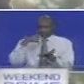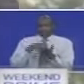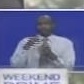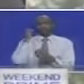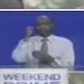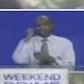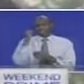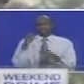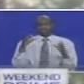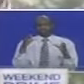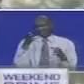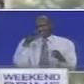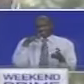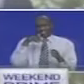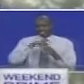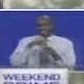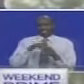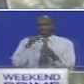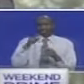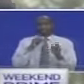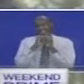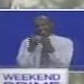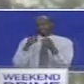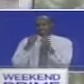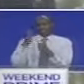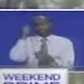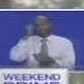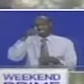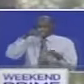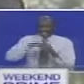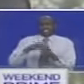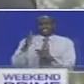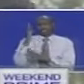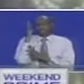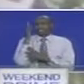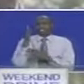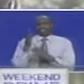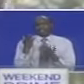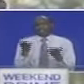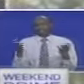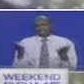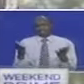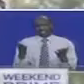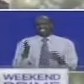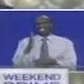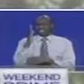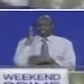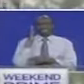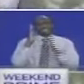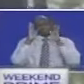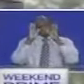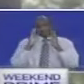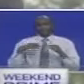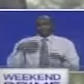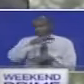vyama na siasa ndogo ya ukabila katika mambo ya usalama. Usalama ni muhimu kwa